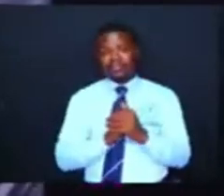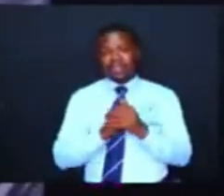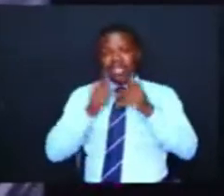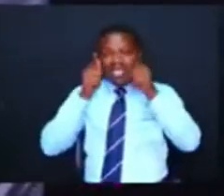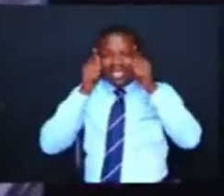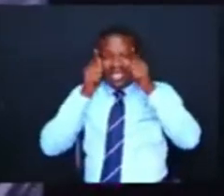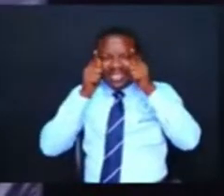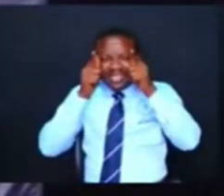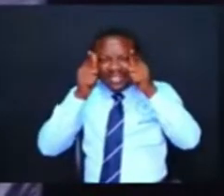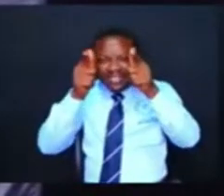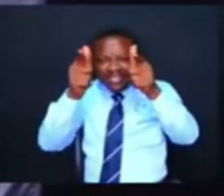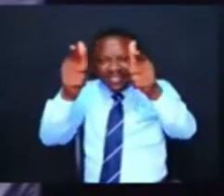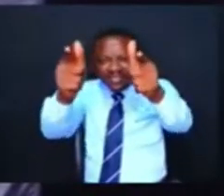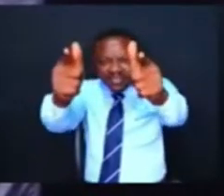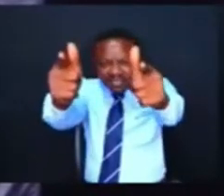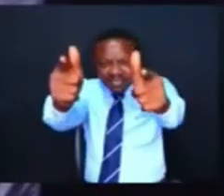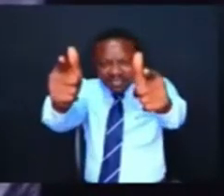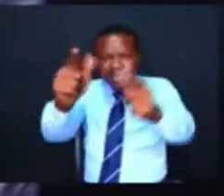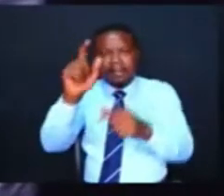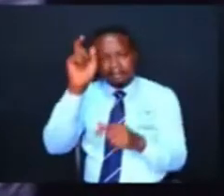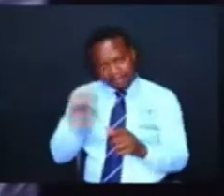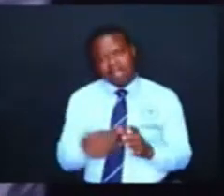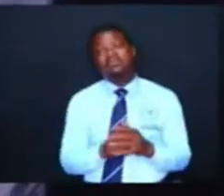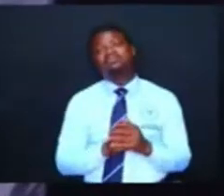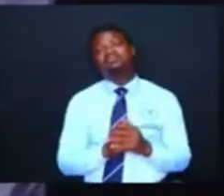gaze directly before you.